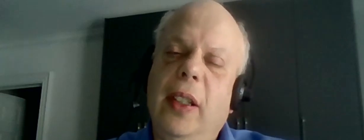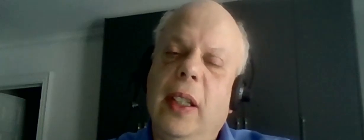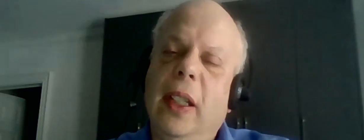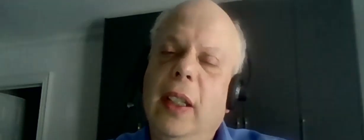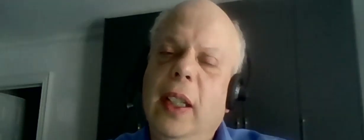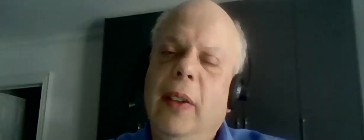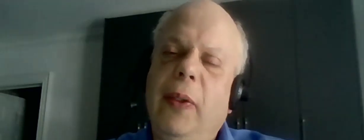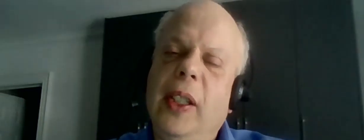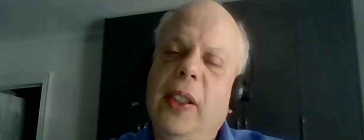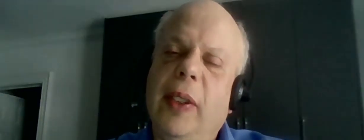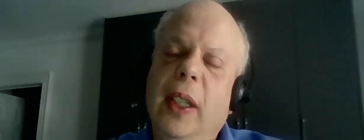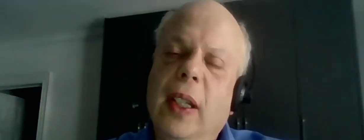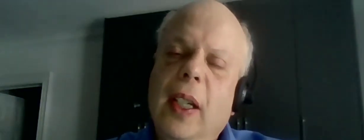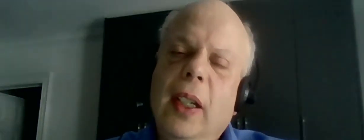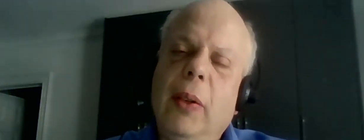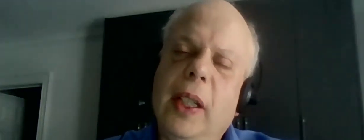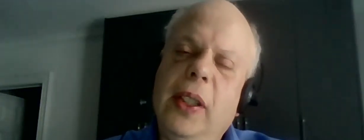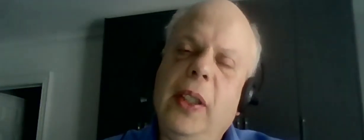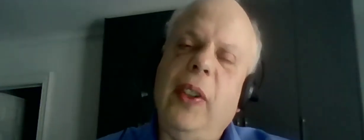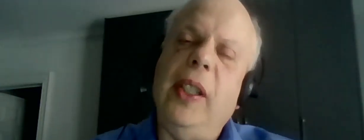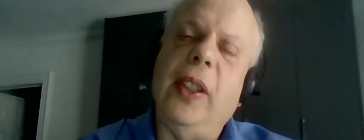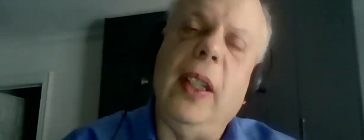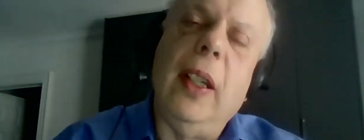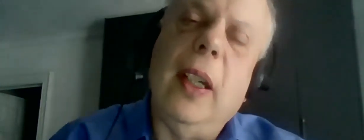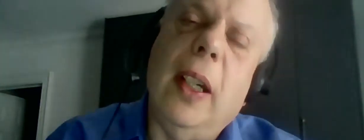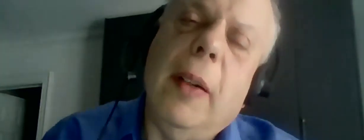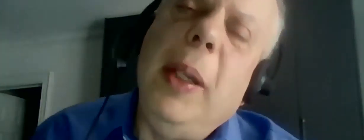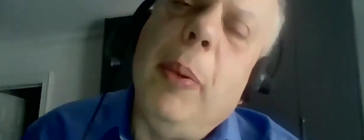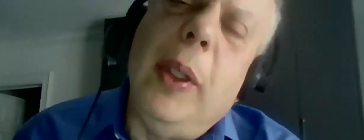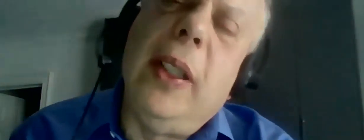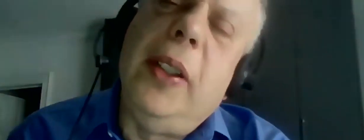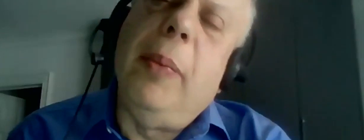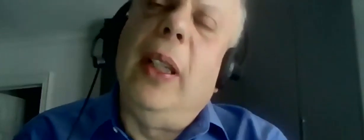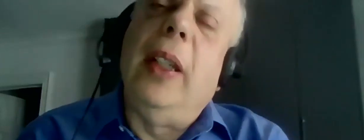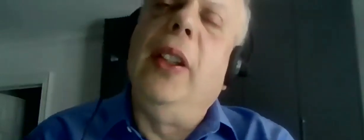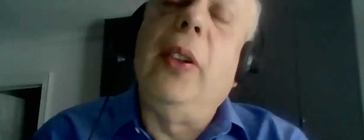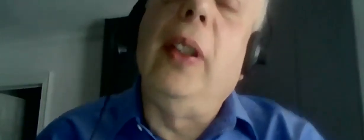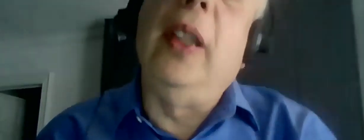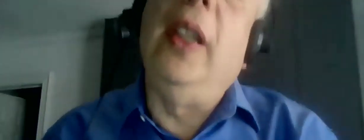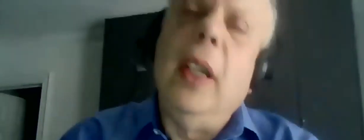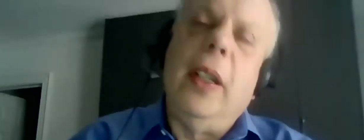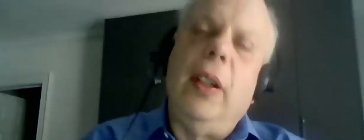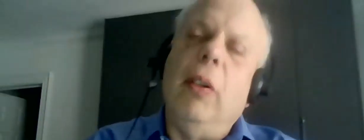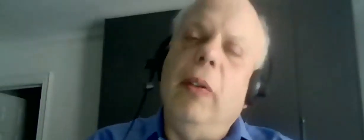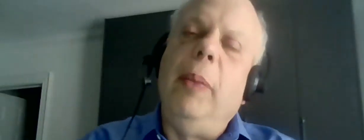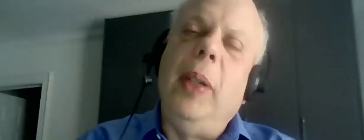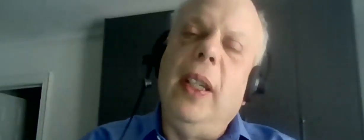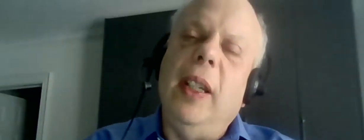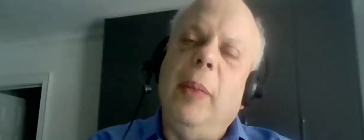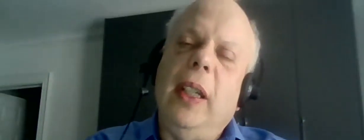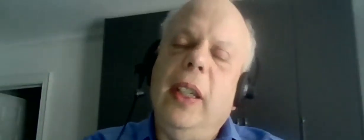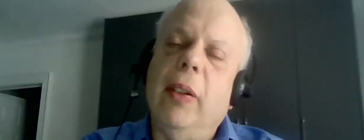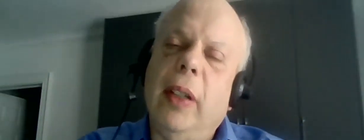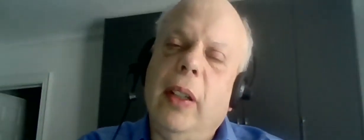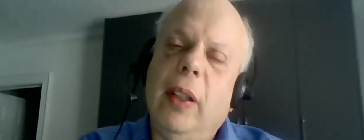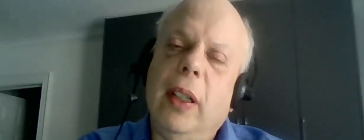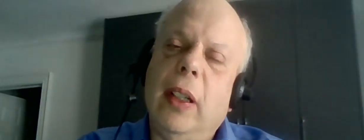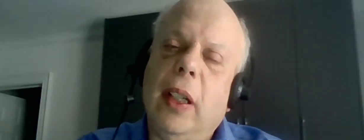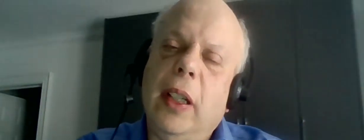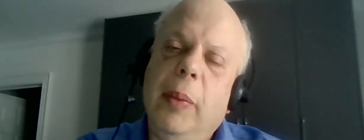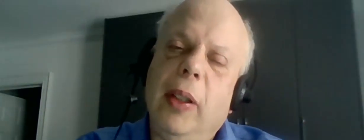has done in the face of the crisis facing people with disabilities during the COVID pandemic here